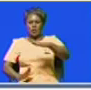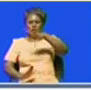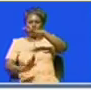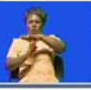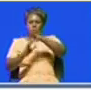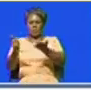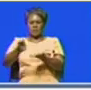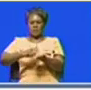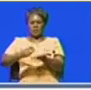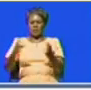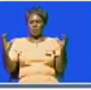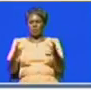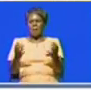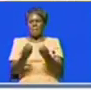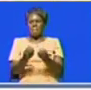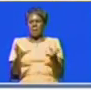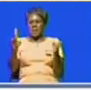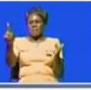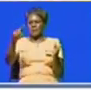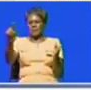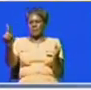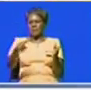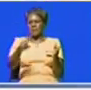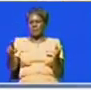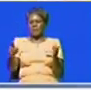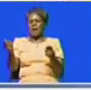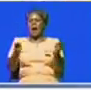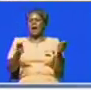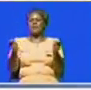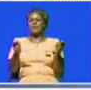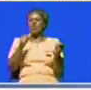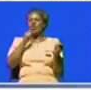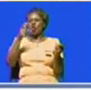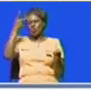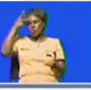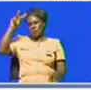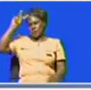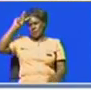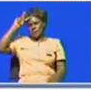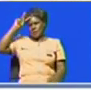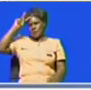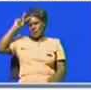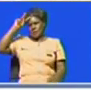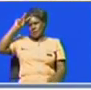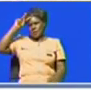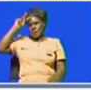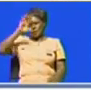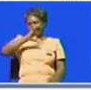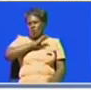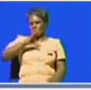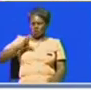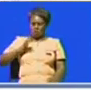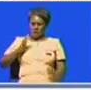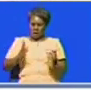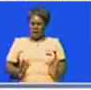the secretariat. A lot of the things that went wrong are administrative, they are not policy. Ideally, the commissioners deal with